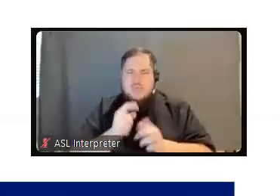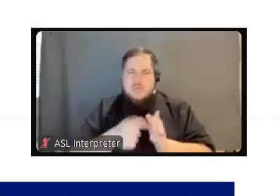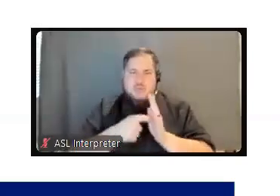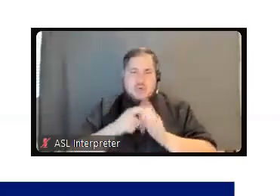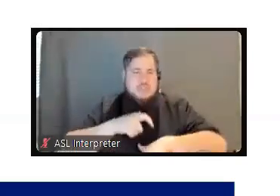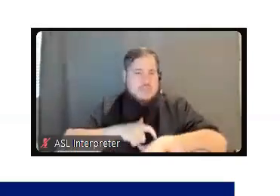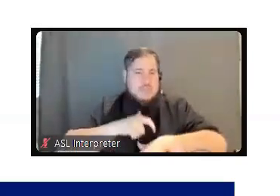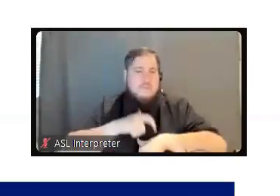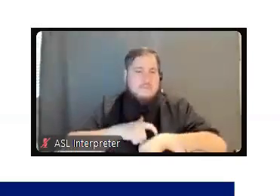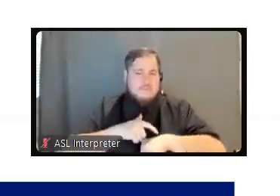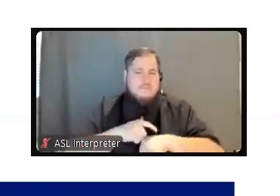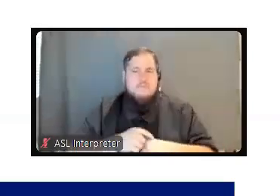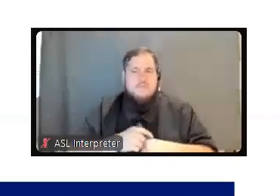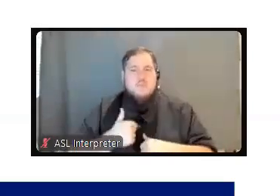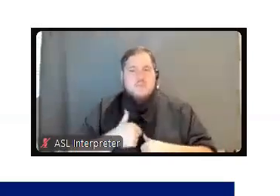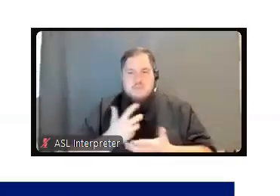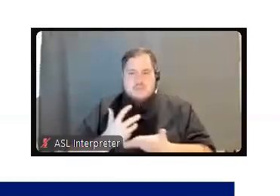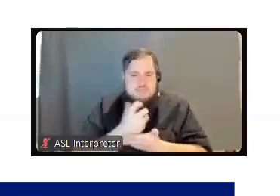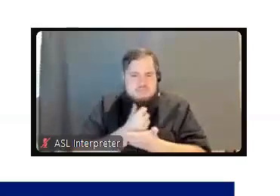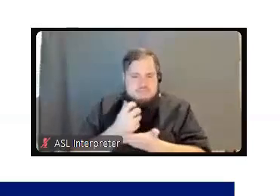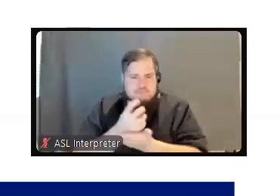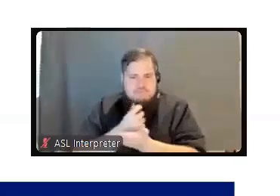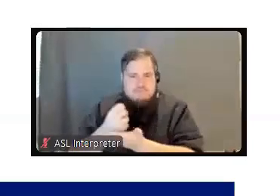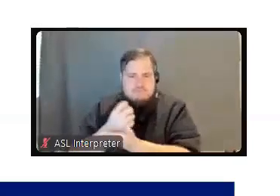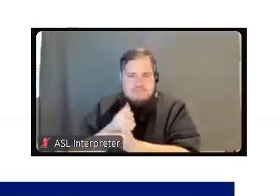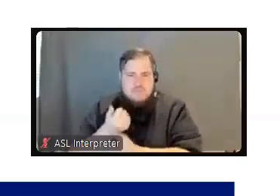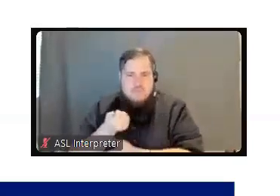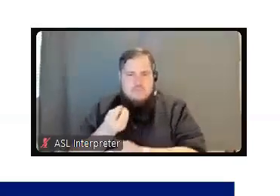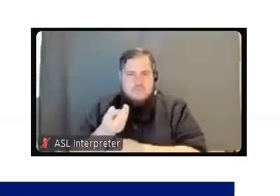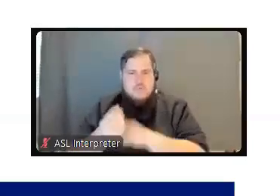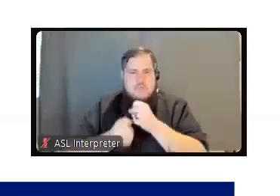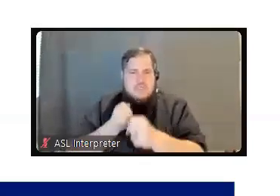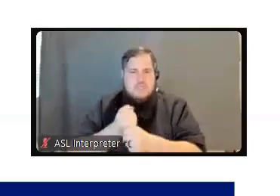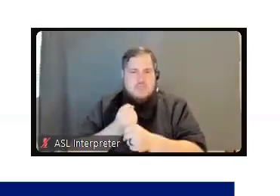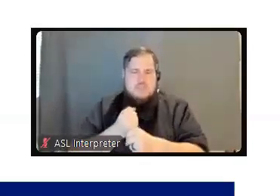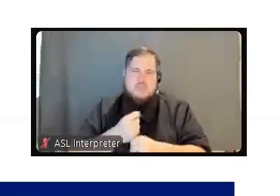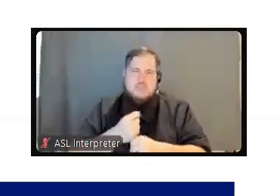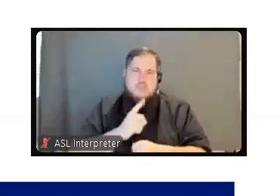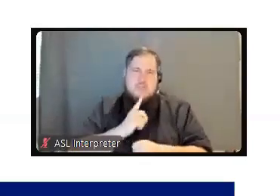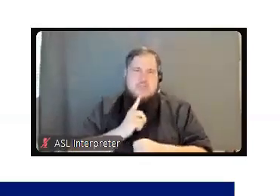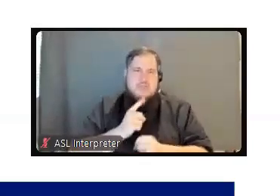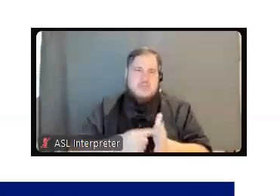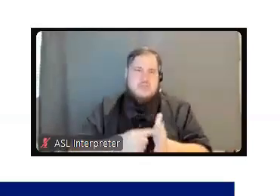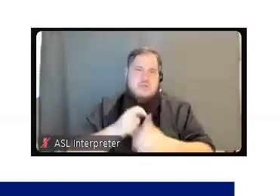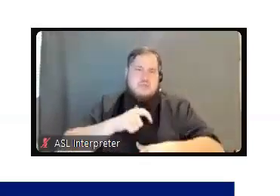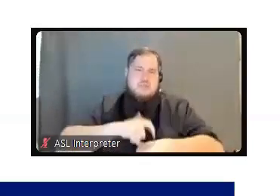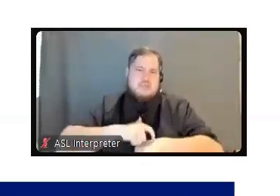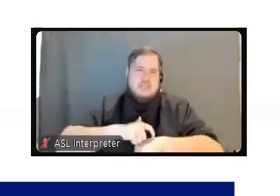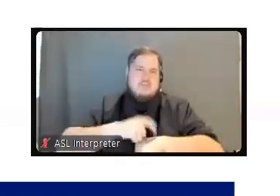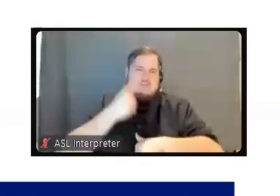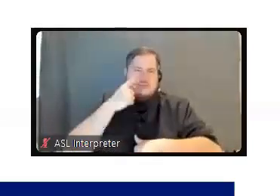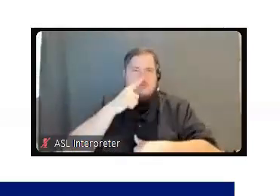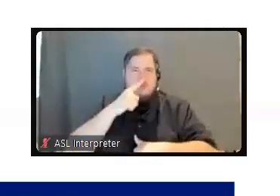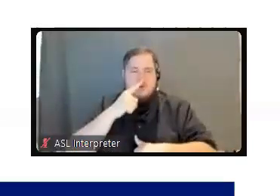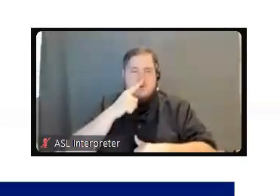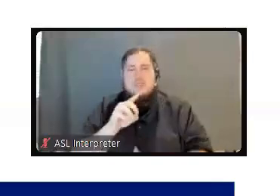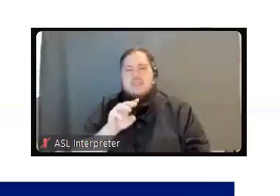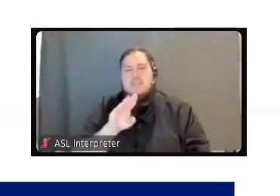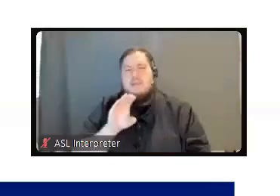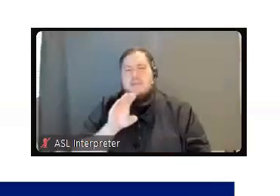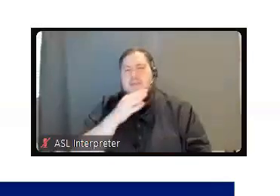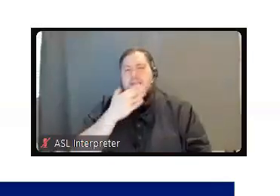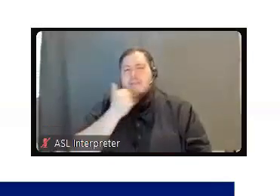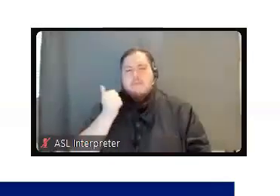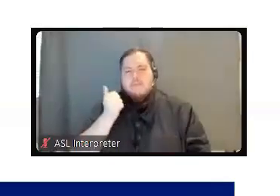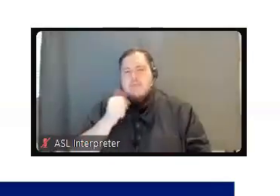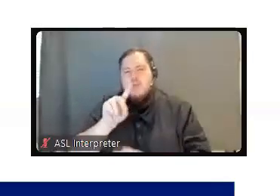data collection methods, which we've been doing over the past few years, it takes time for that that better data to be collected.